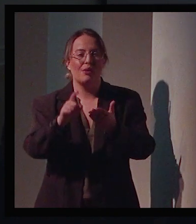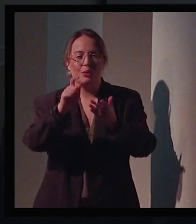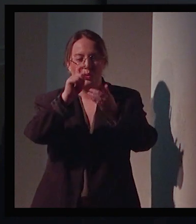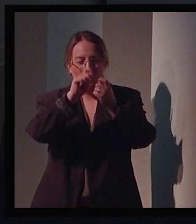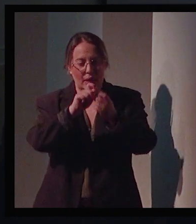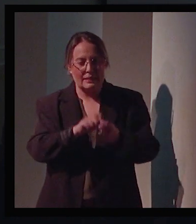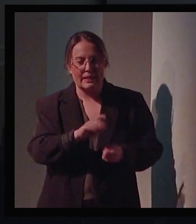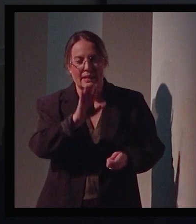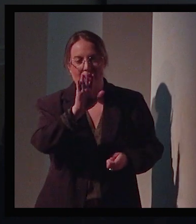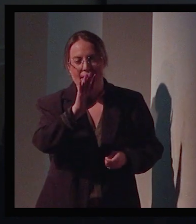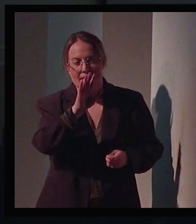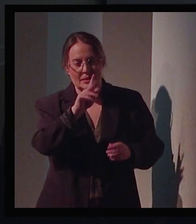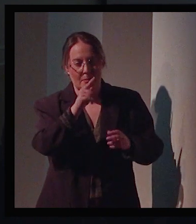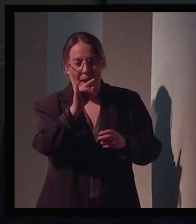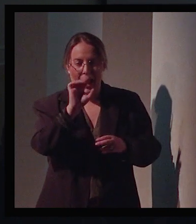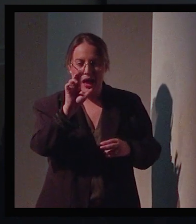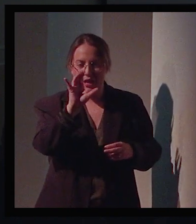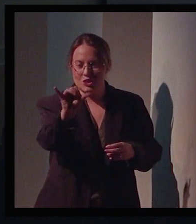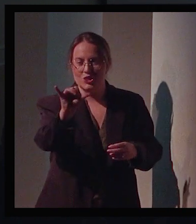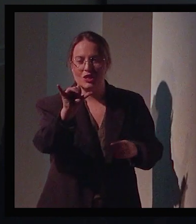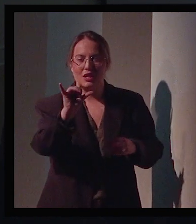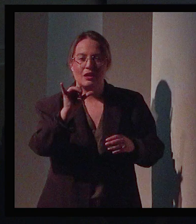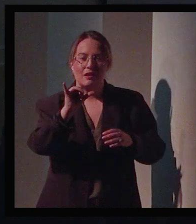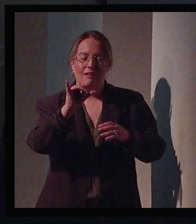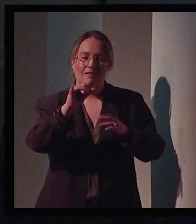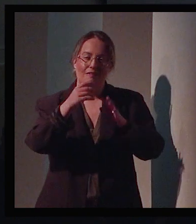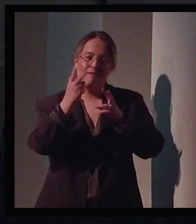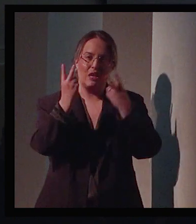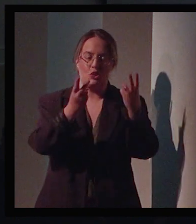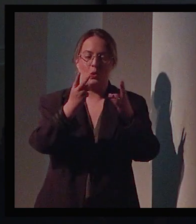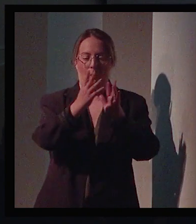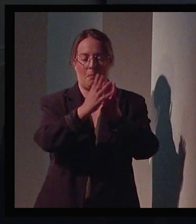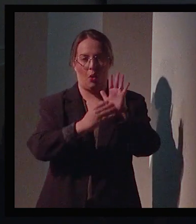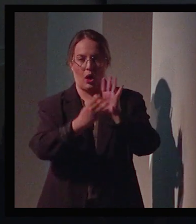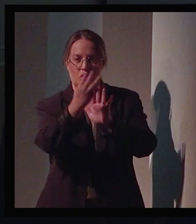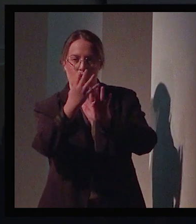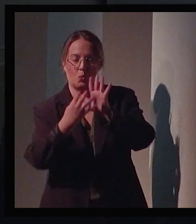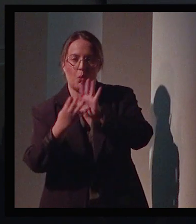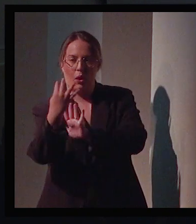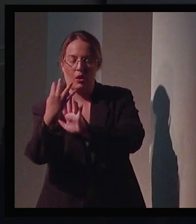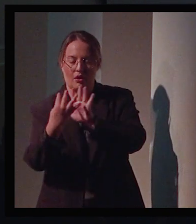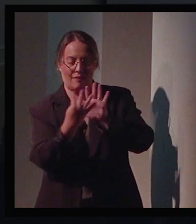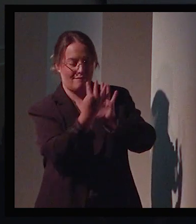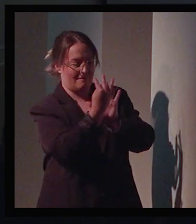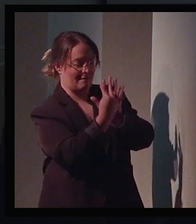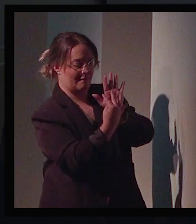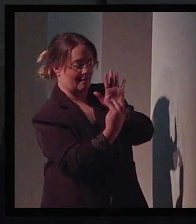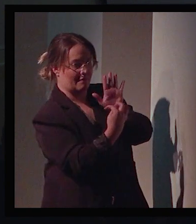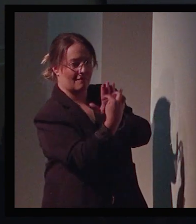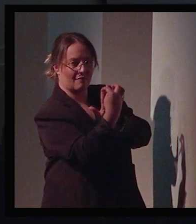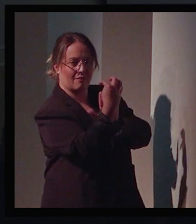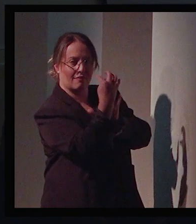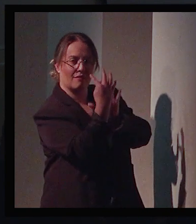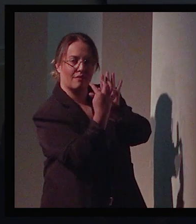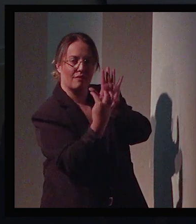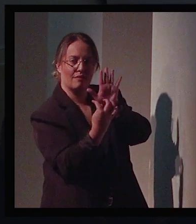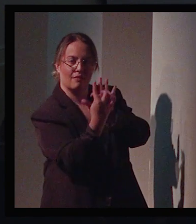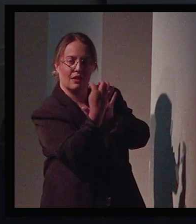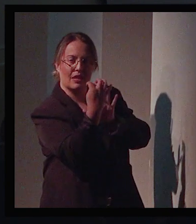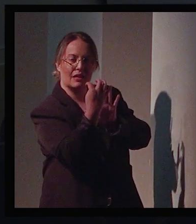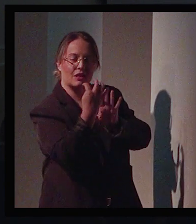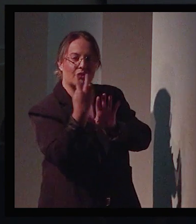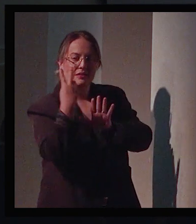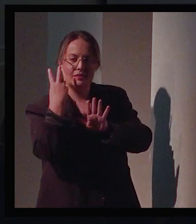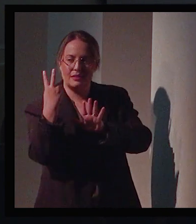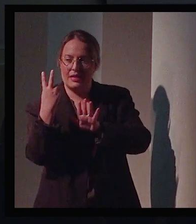visible brushwork that was free and gestural, and thus seemed to contain within it an echo of the hand